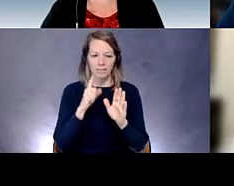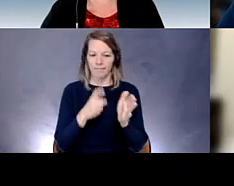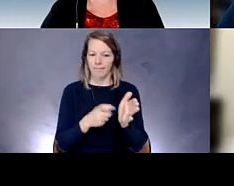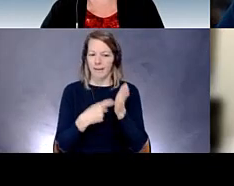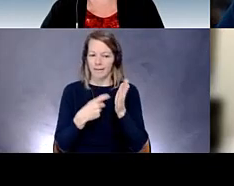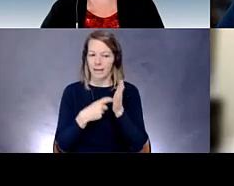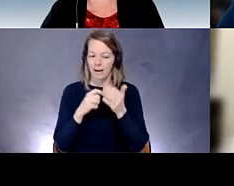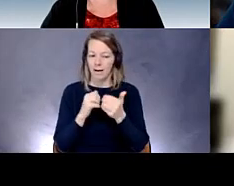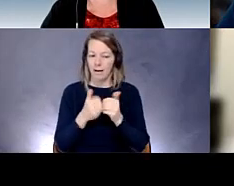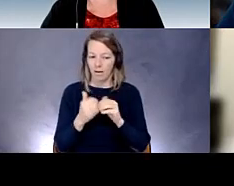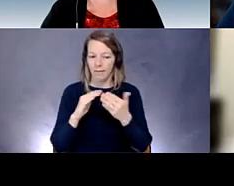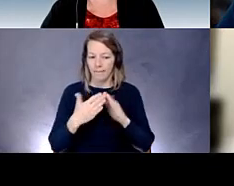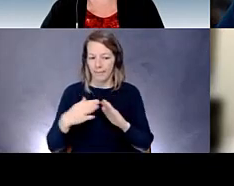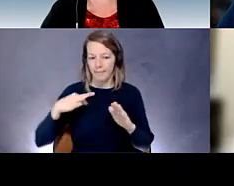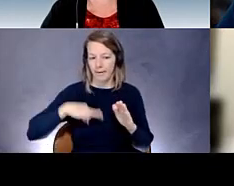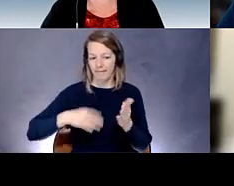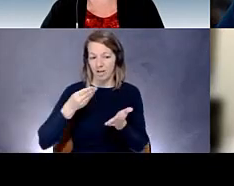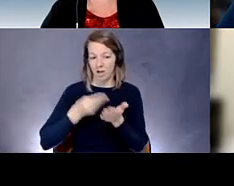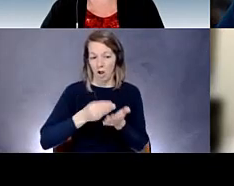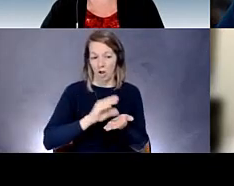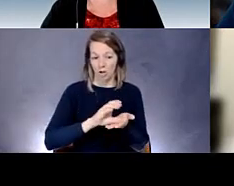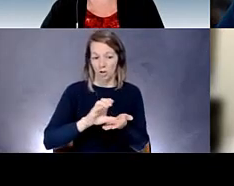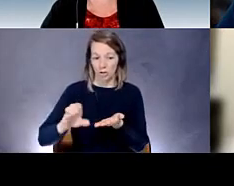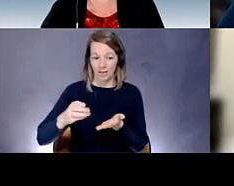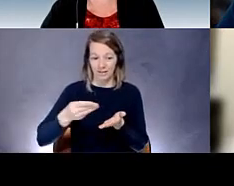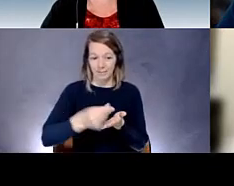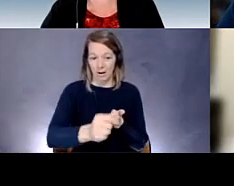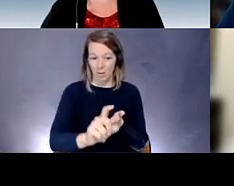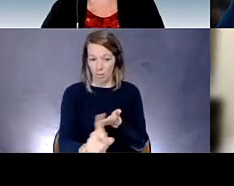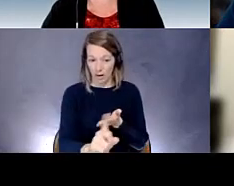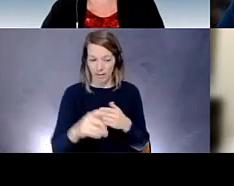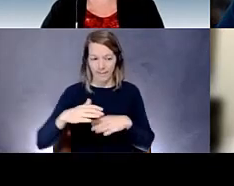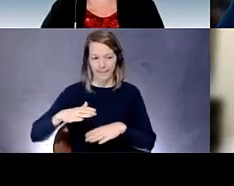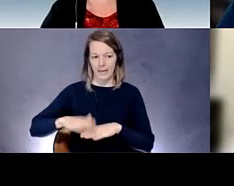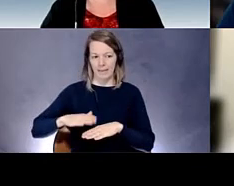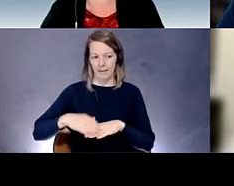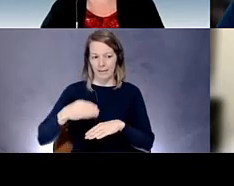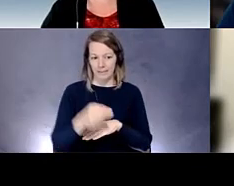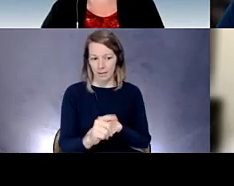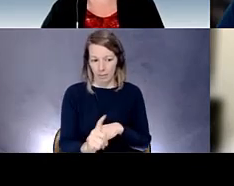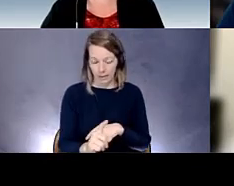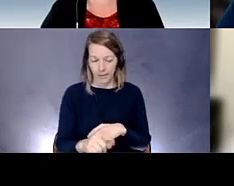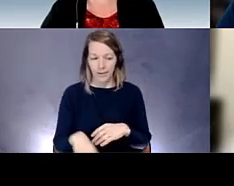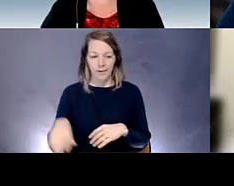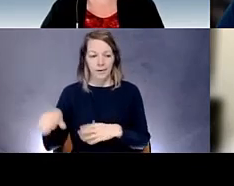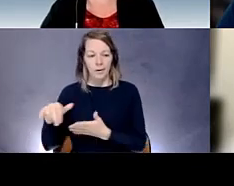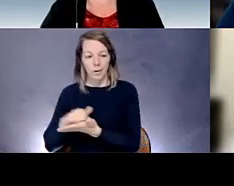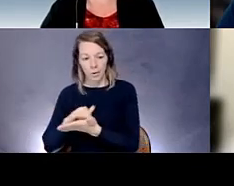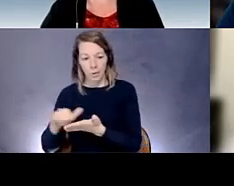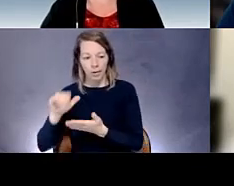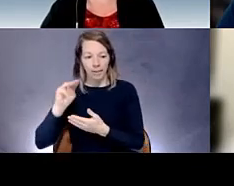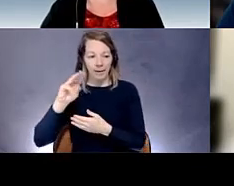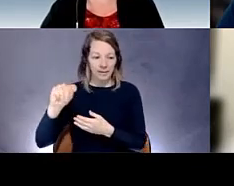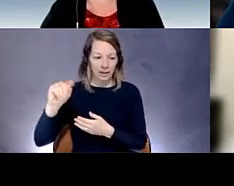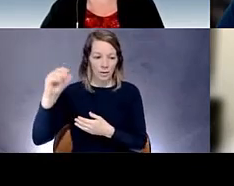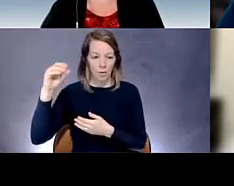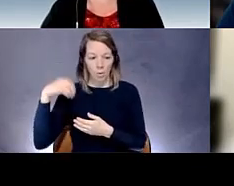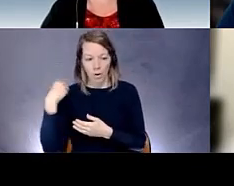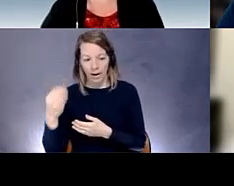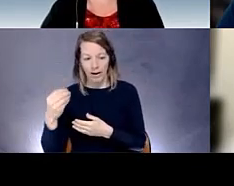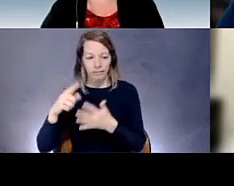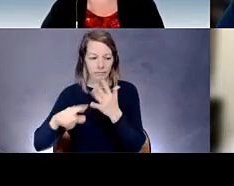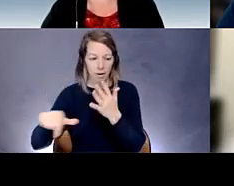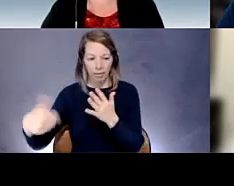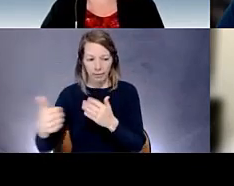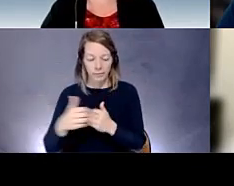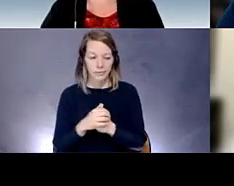how community benefit dollars are spent and minimum expenditures. We're looking at New York, Montana, Oregon, and others,